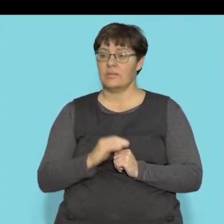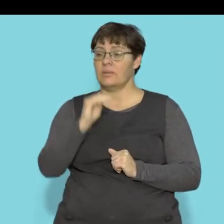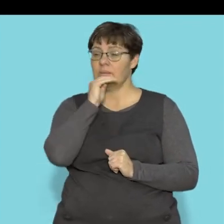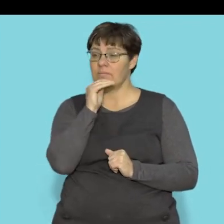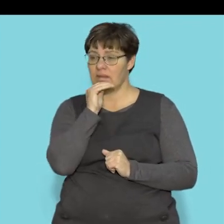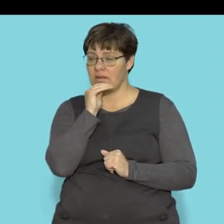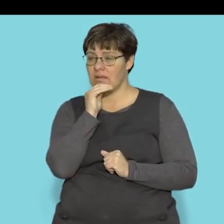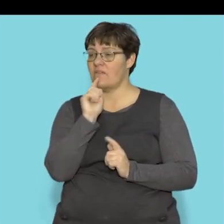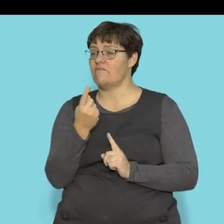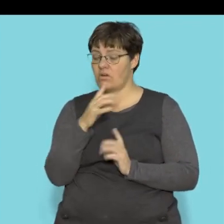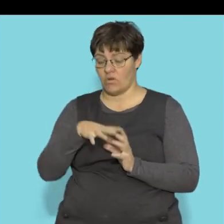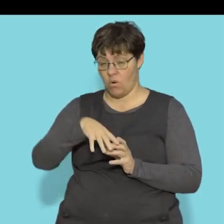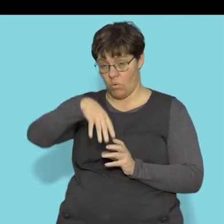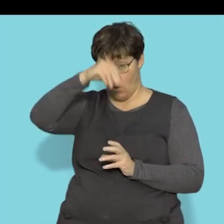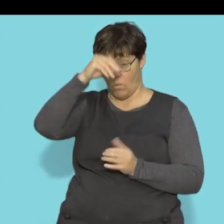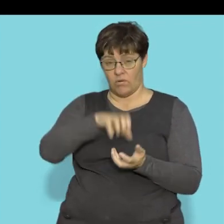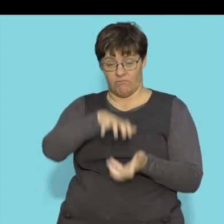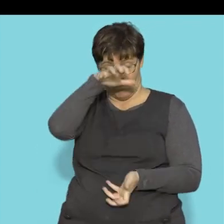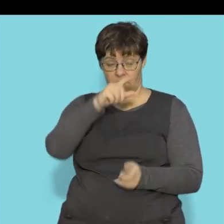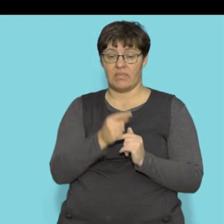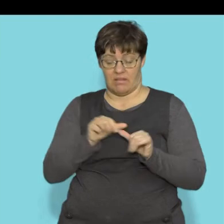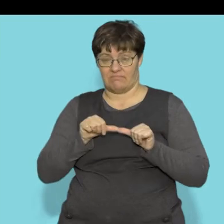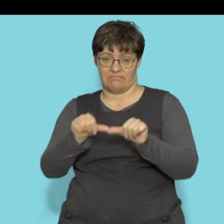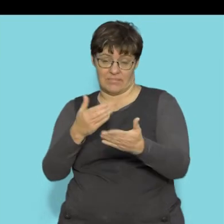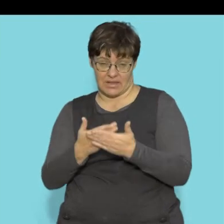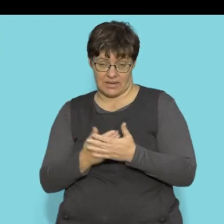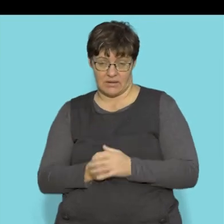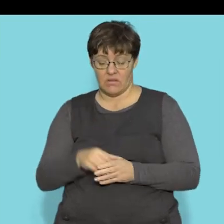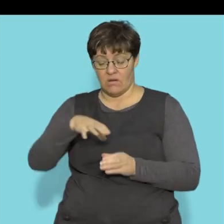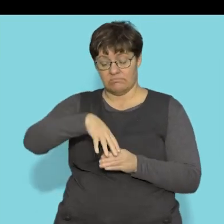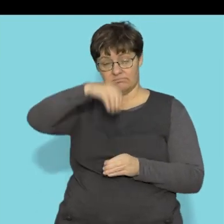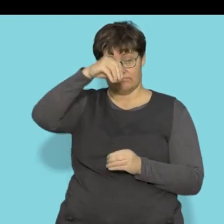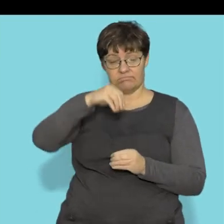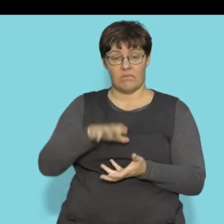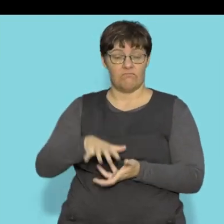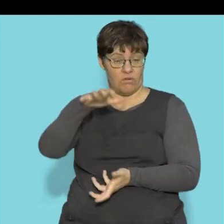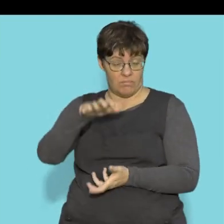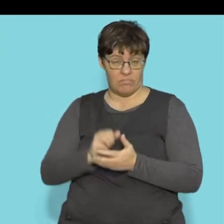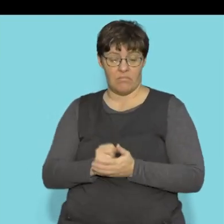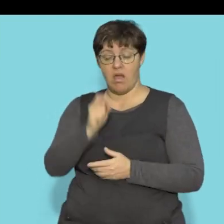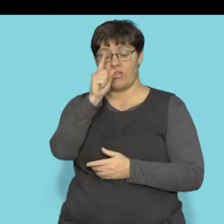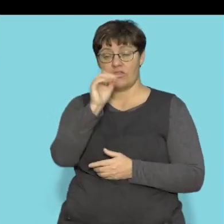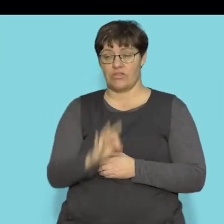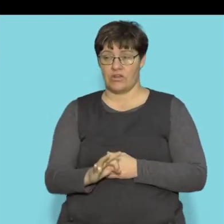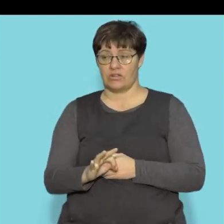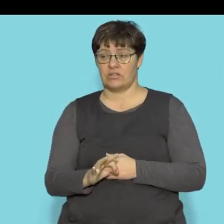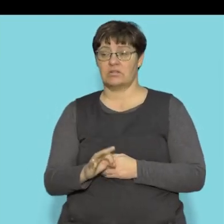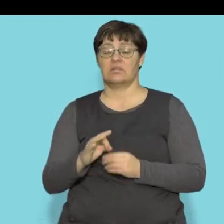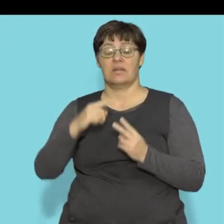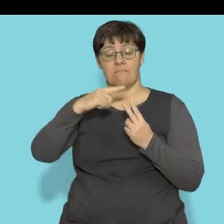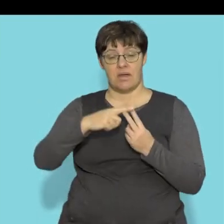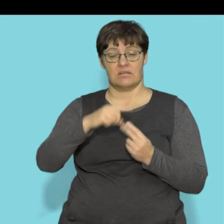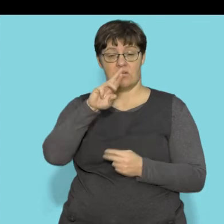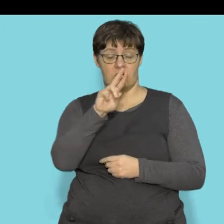to calculate the volume of my cone before I can move on. The volume of a cone is normally said to be a third